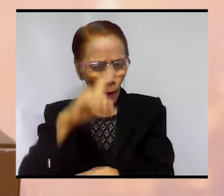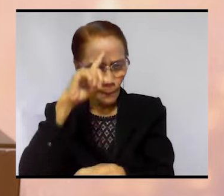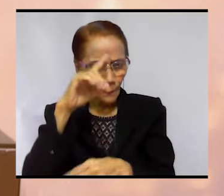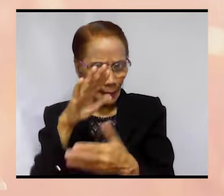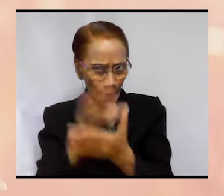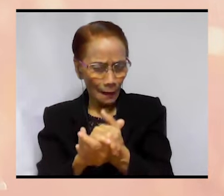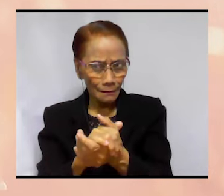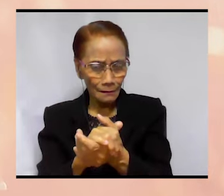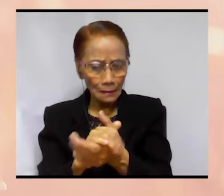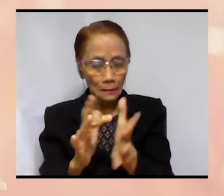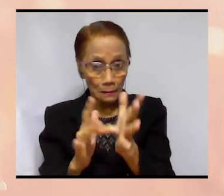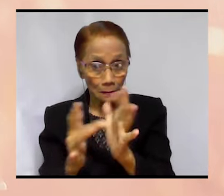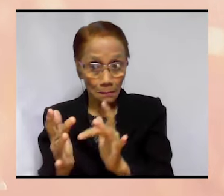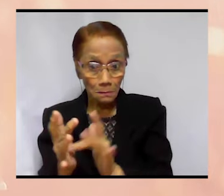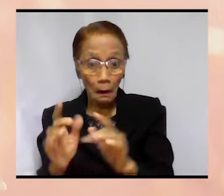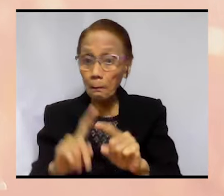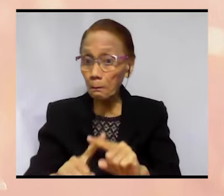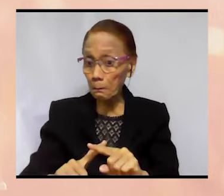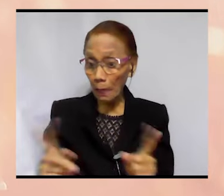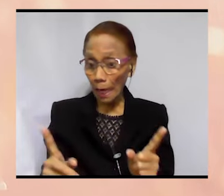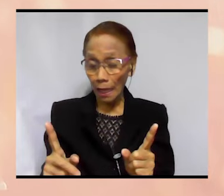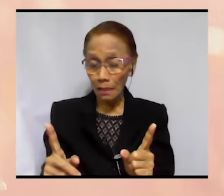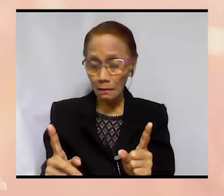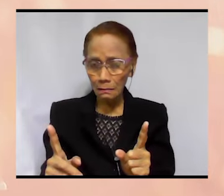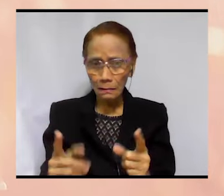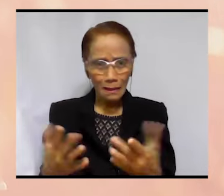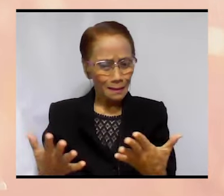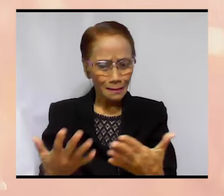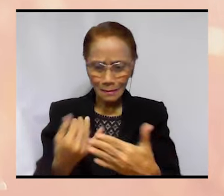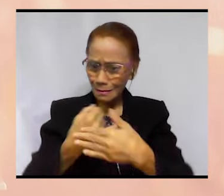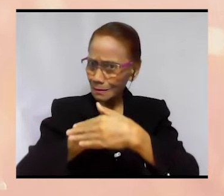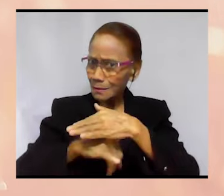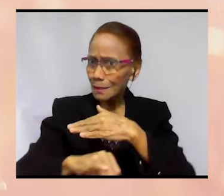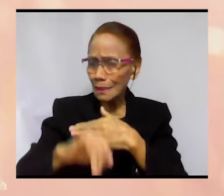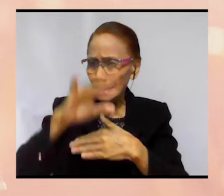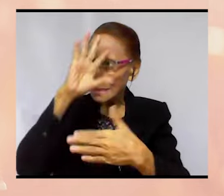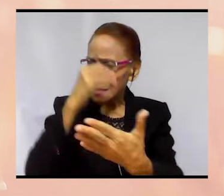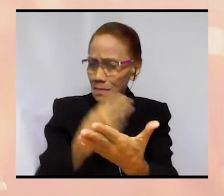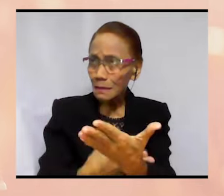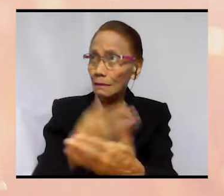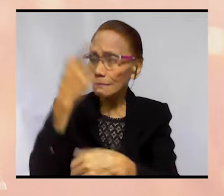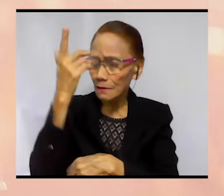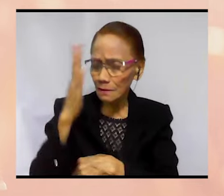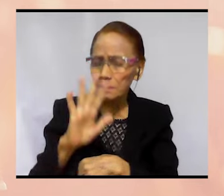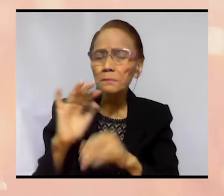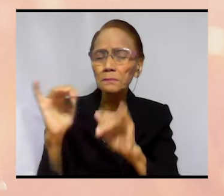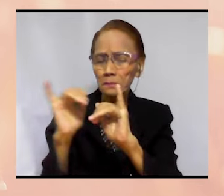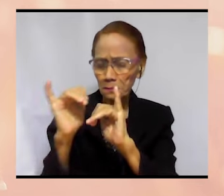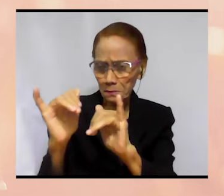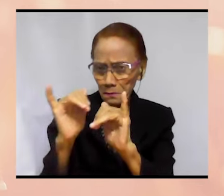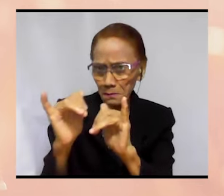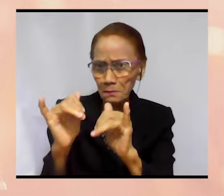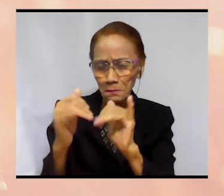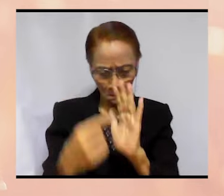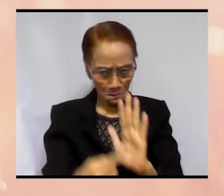Him. But as the incarnate Son of God, He also shows us